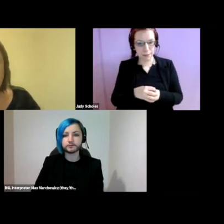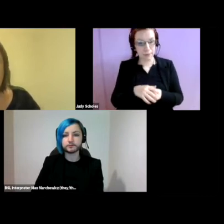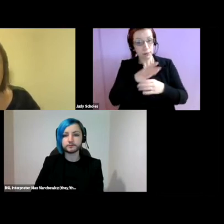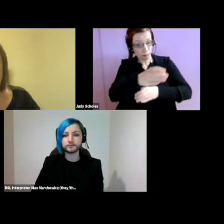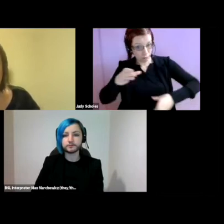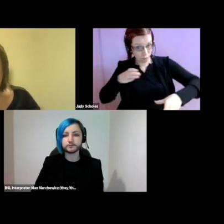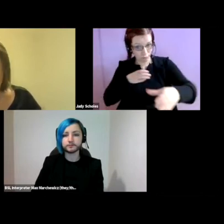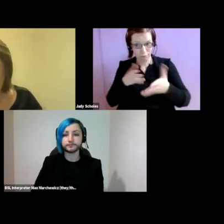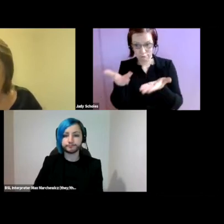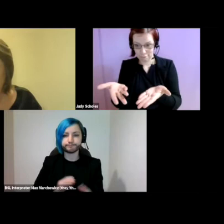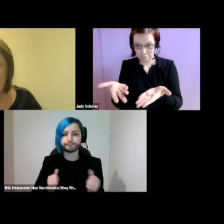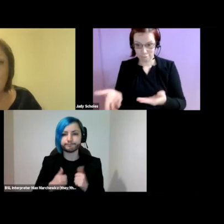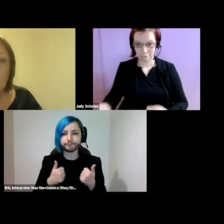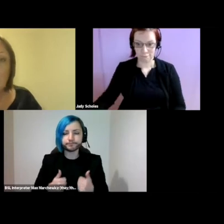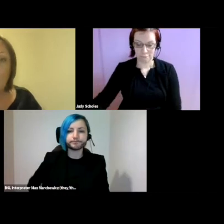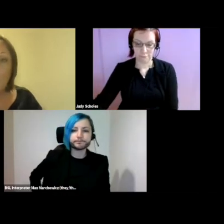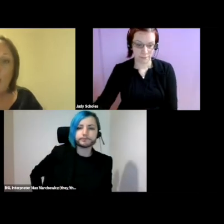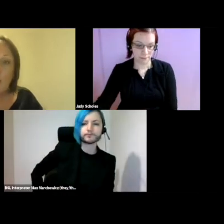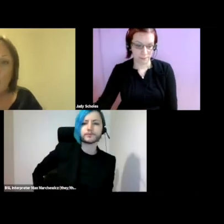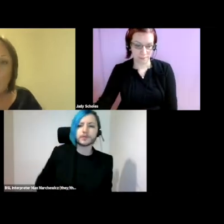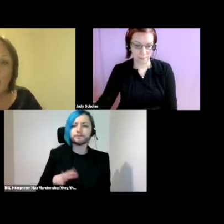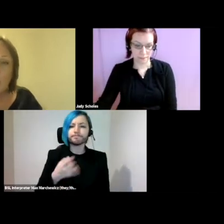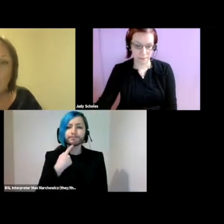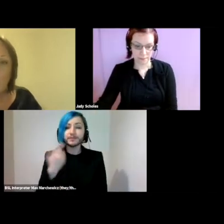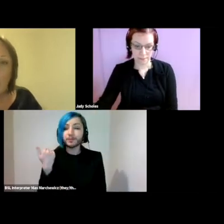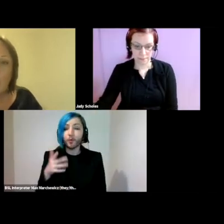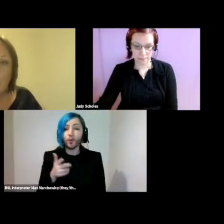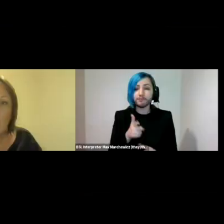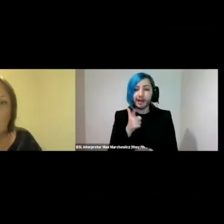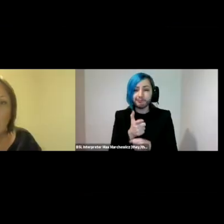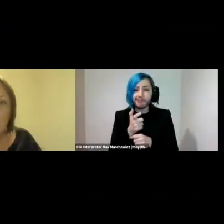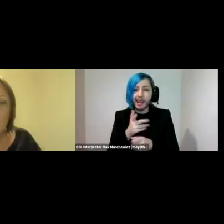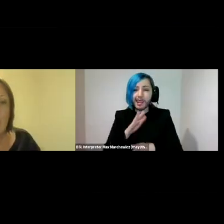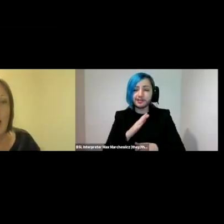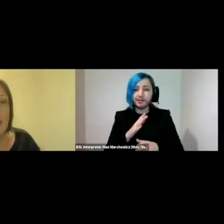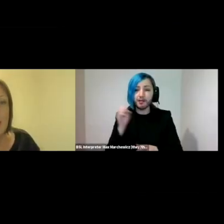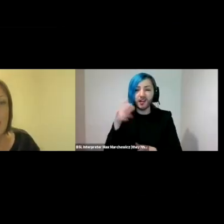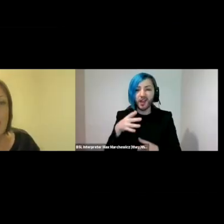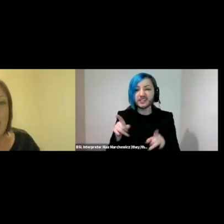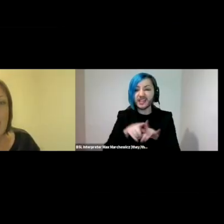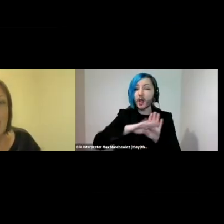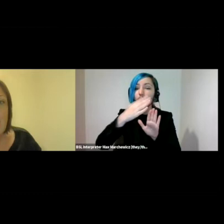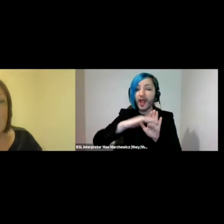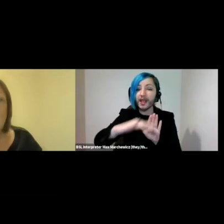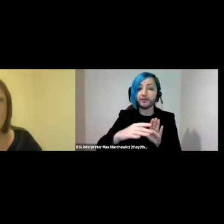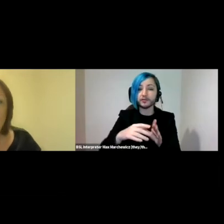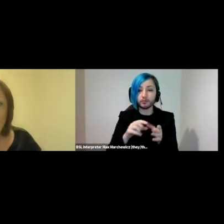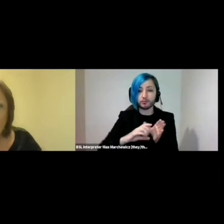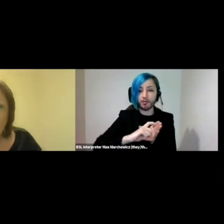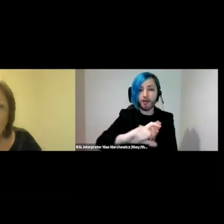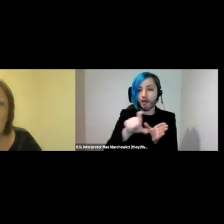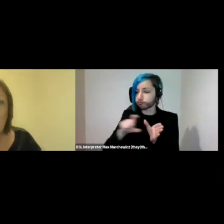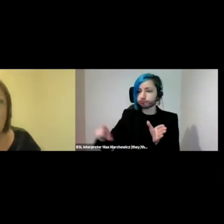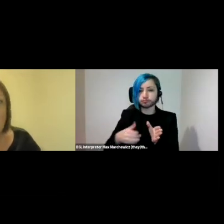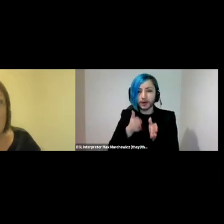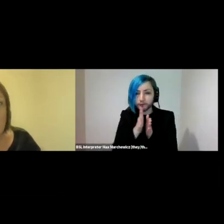you can think of laser light as being a wave. We send out light waves along our arms. You can of